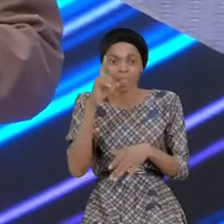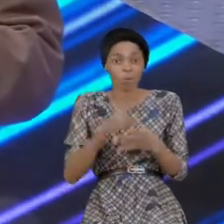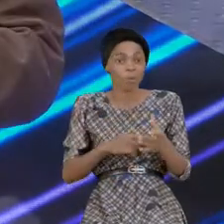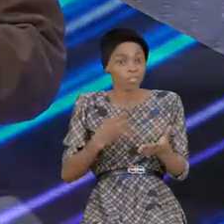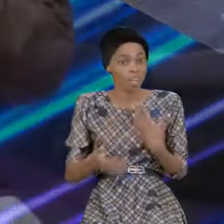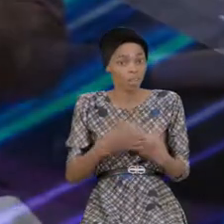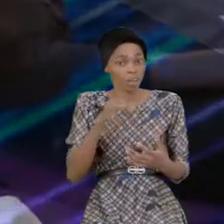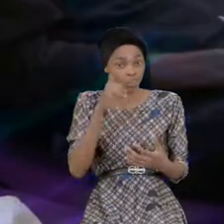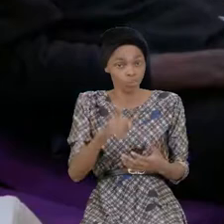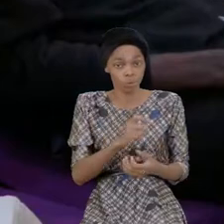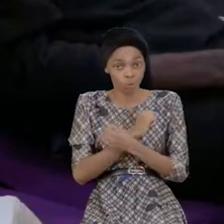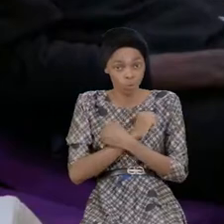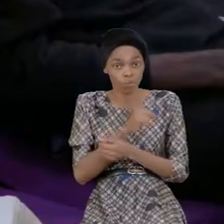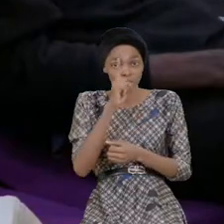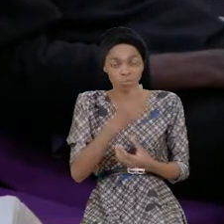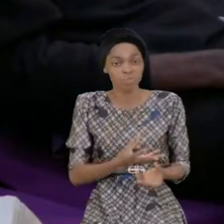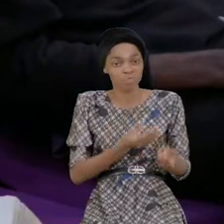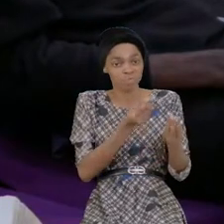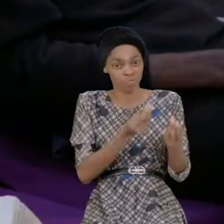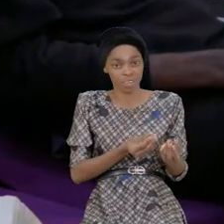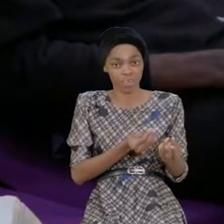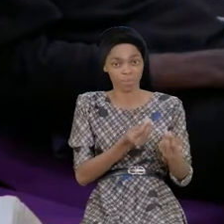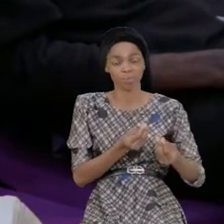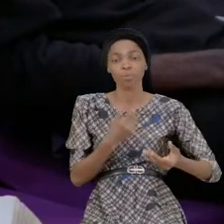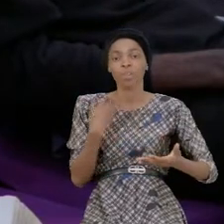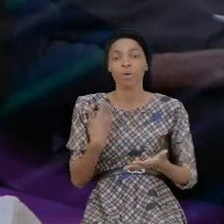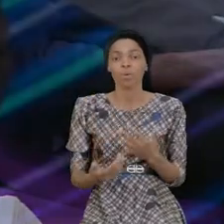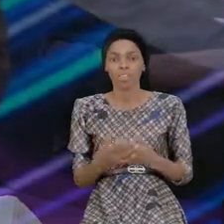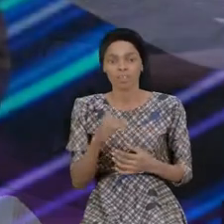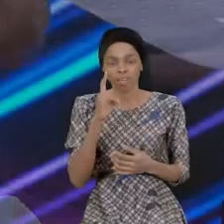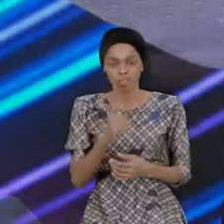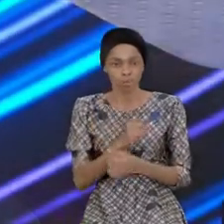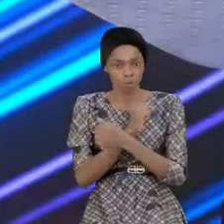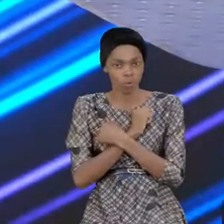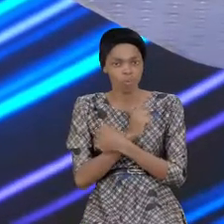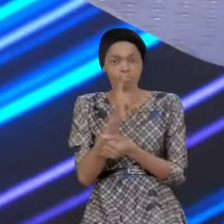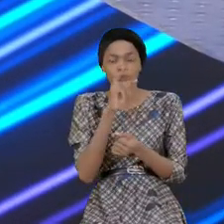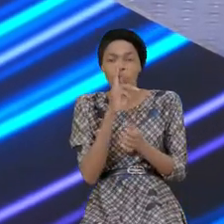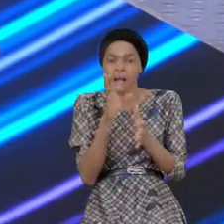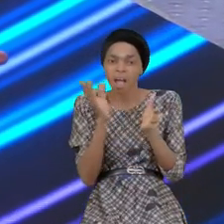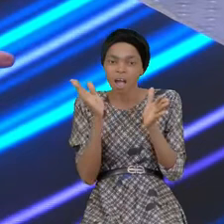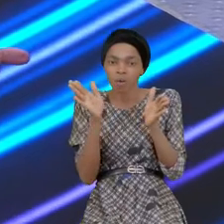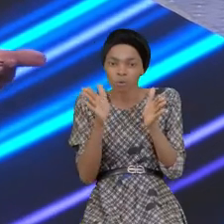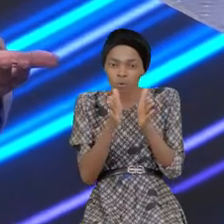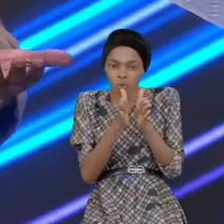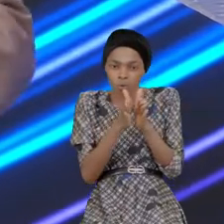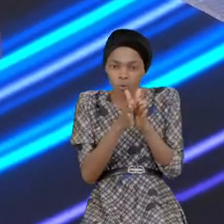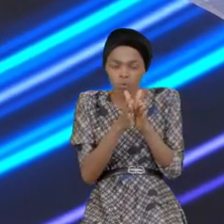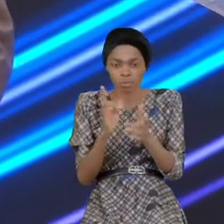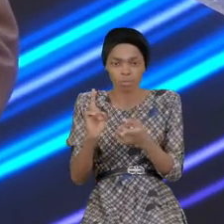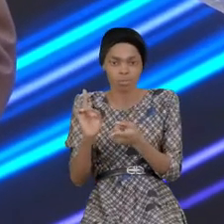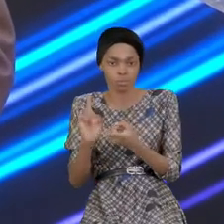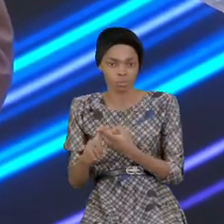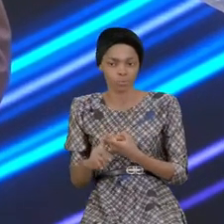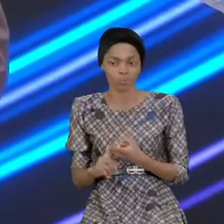feed. Whatever you love, you are intimate with. And if you love anything that